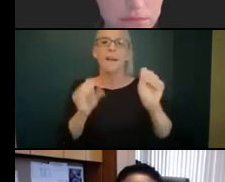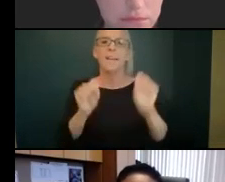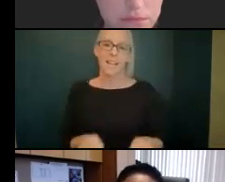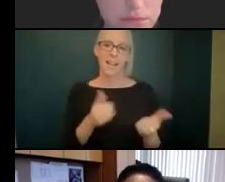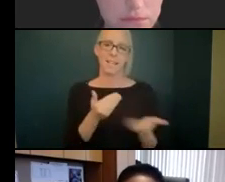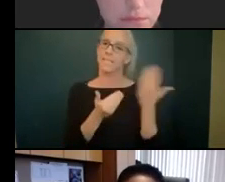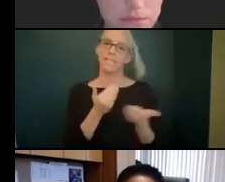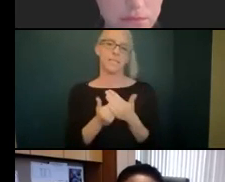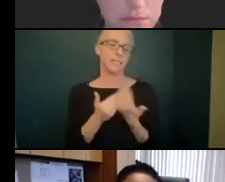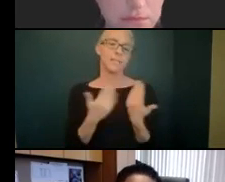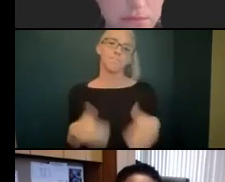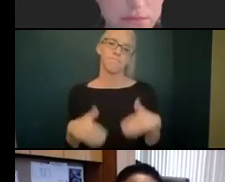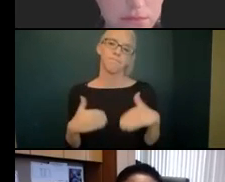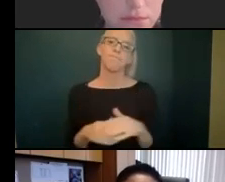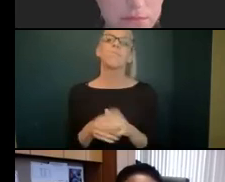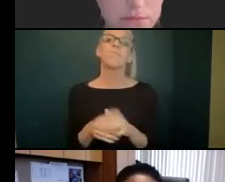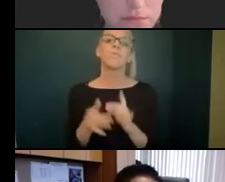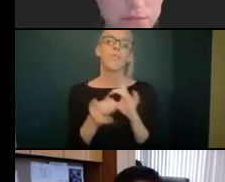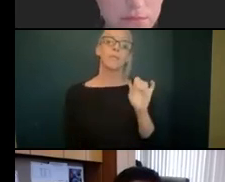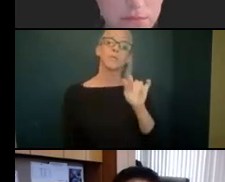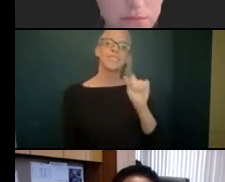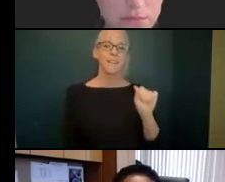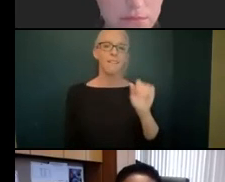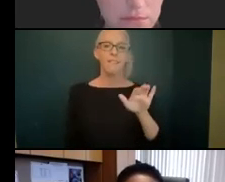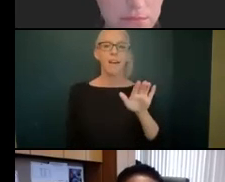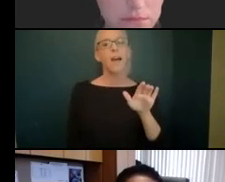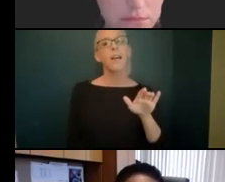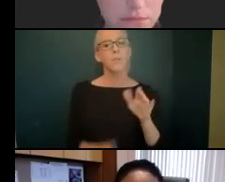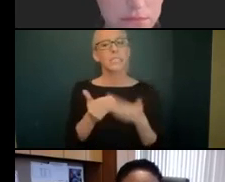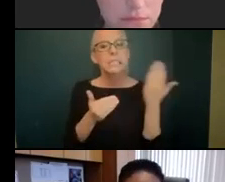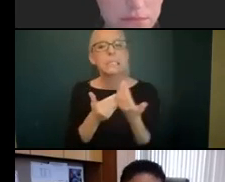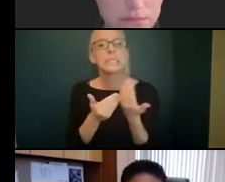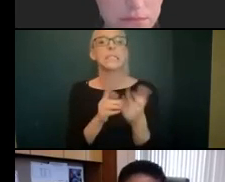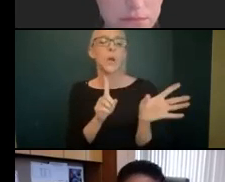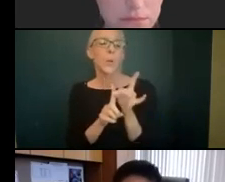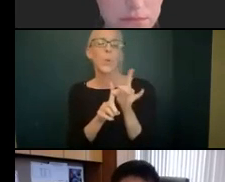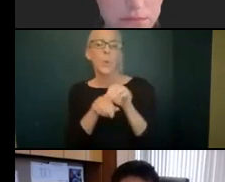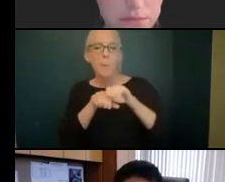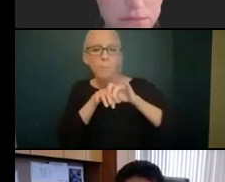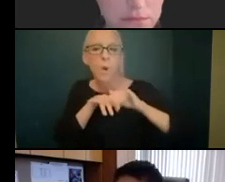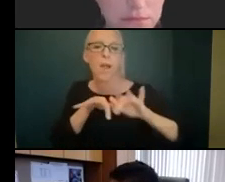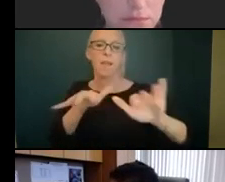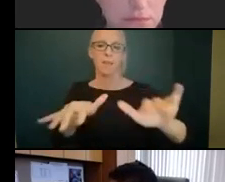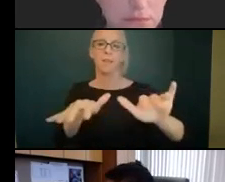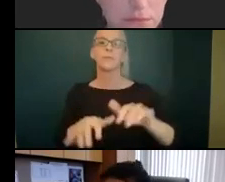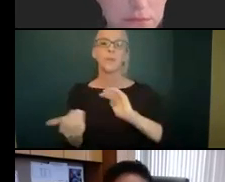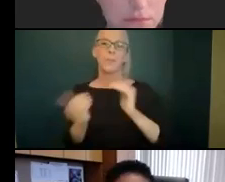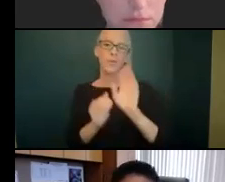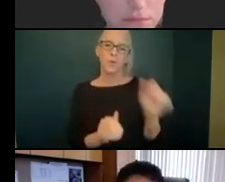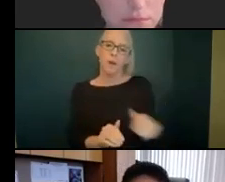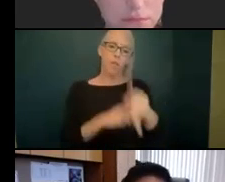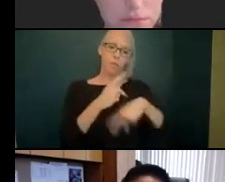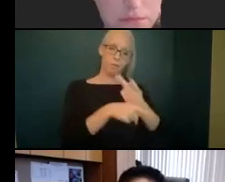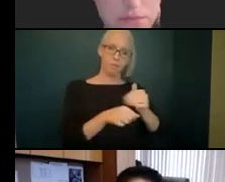was the main difference with Delta. It was the amount of rapidly spread, much more contagious than some of the other variants. And so that's what hit us